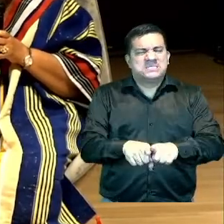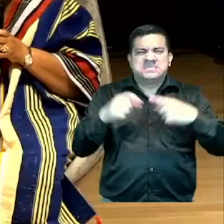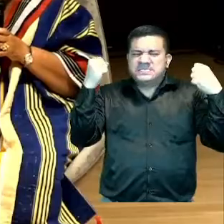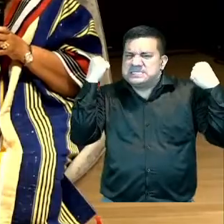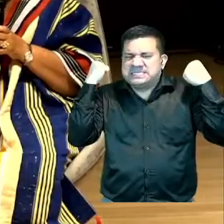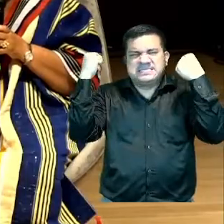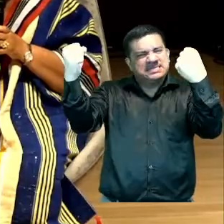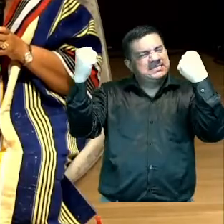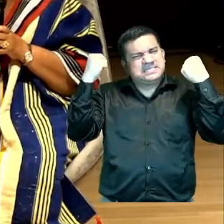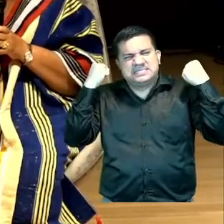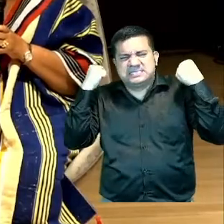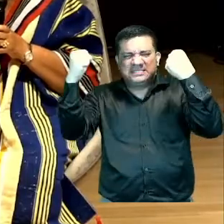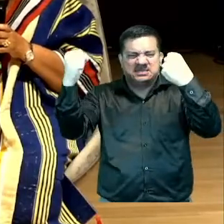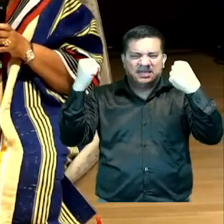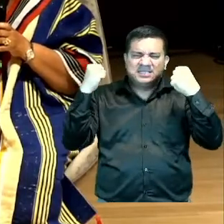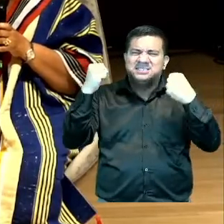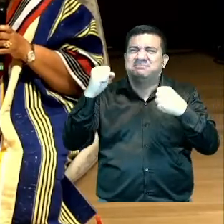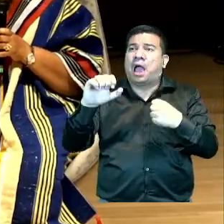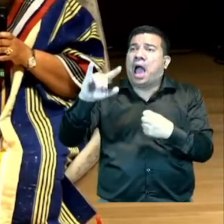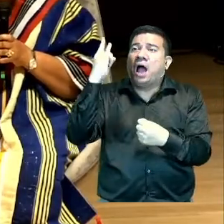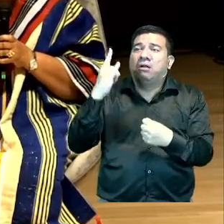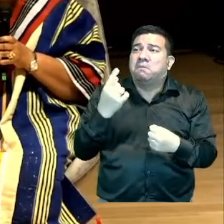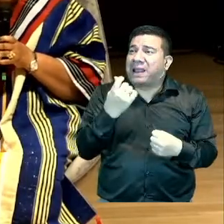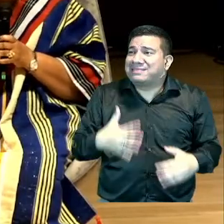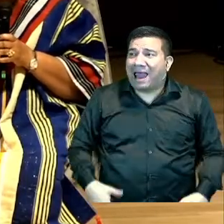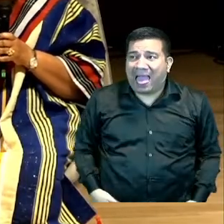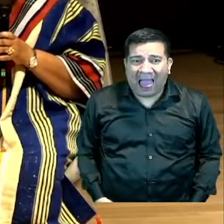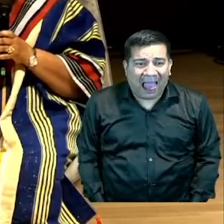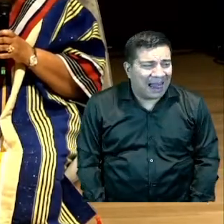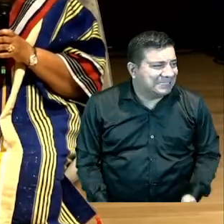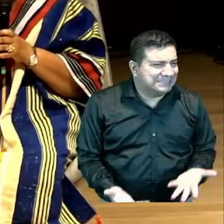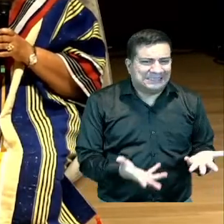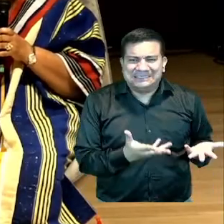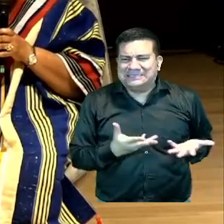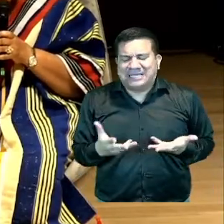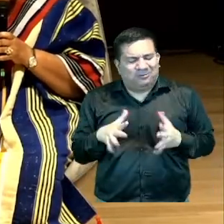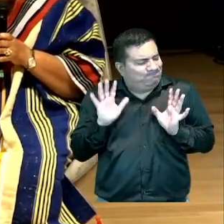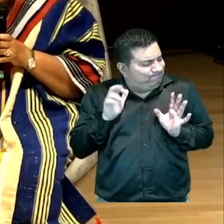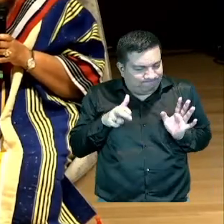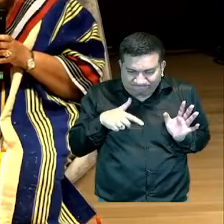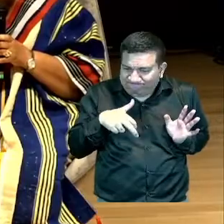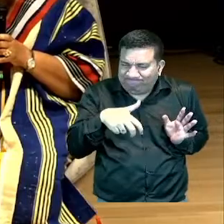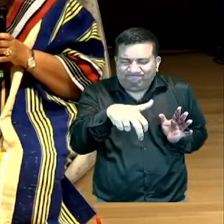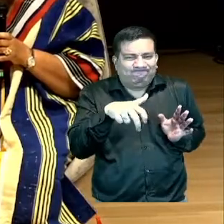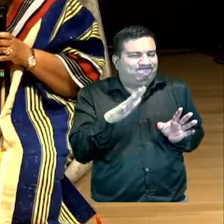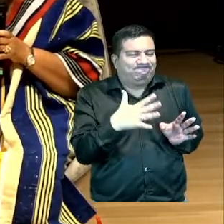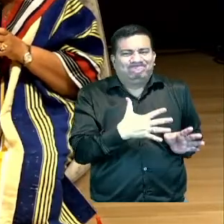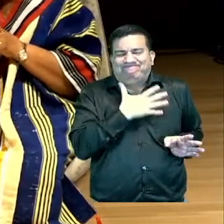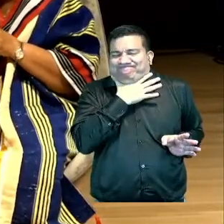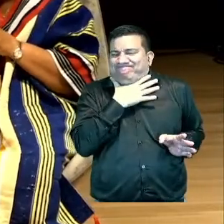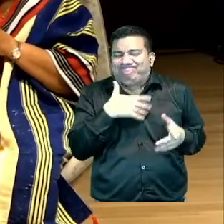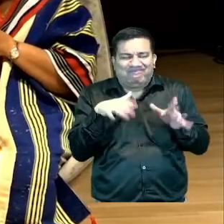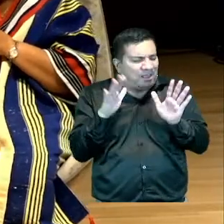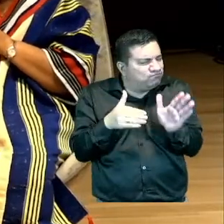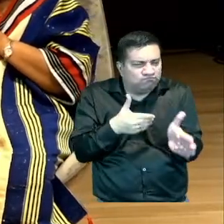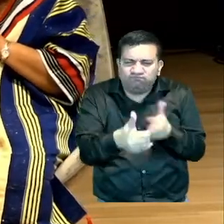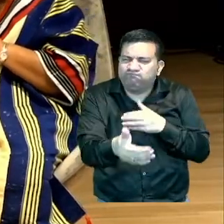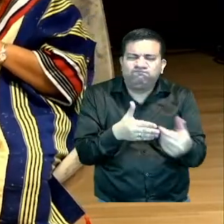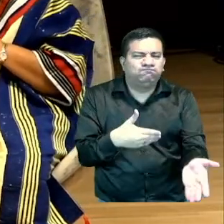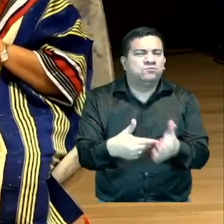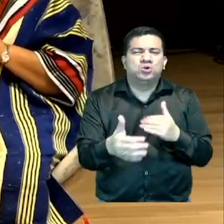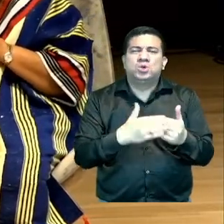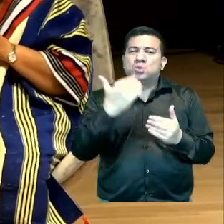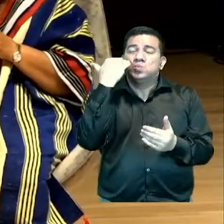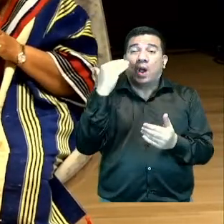money. We spoke truth to power. And when the time came for peace talks, and those